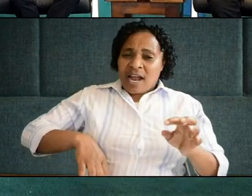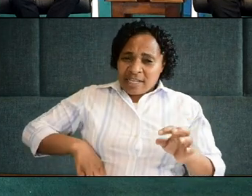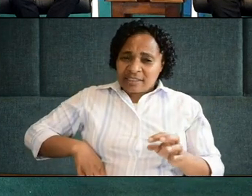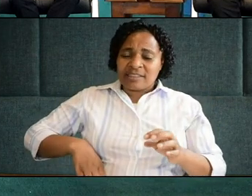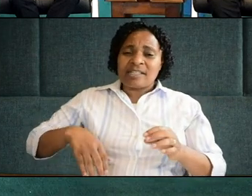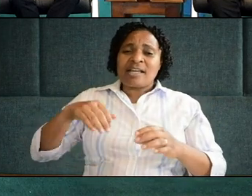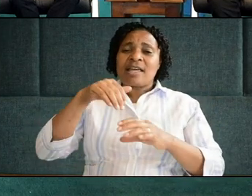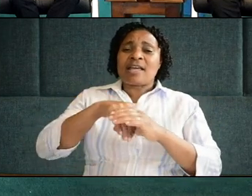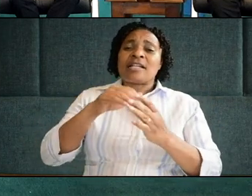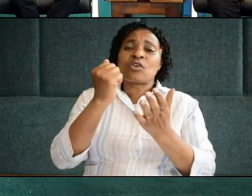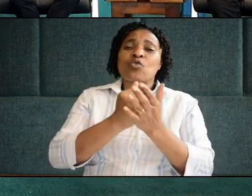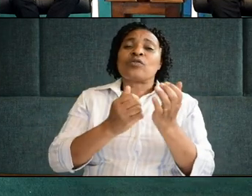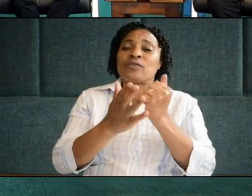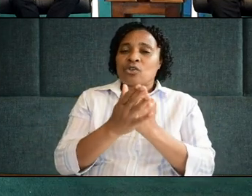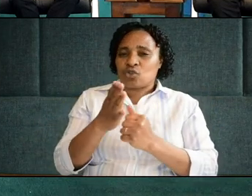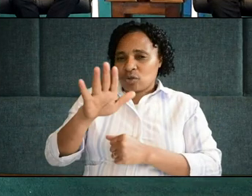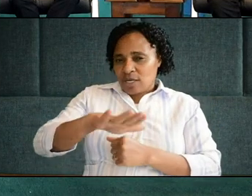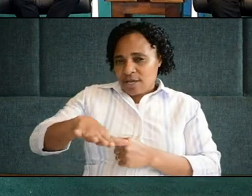crucifying self?